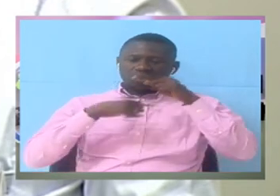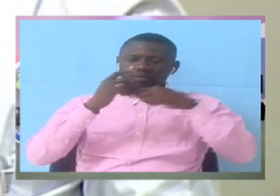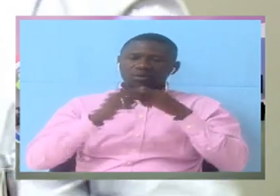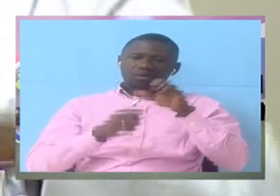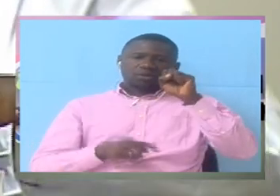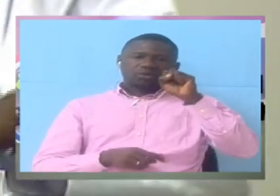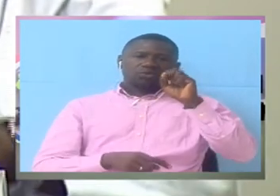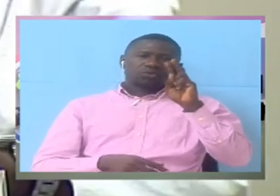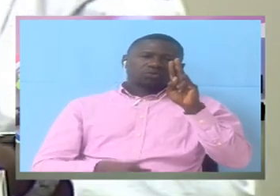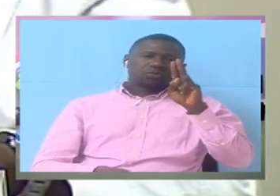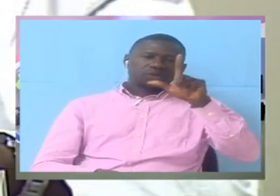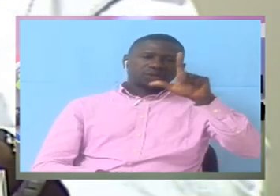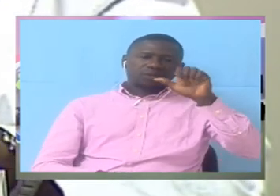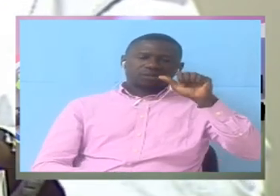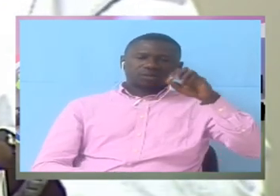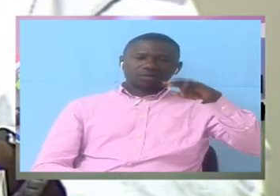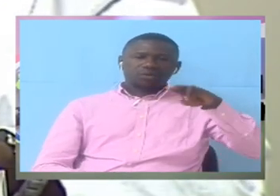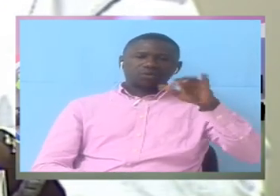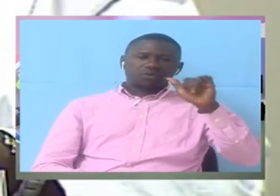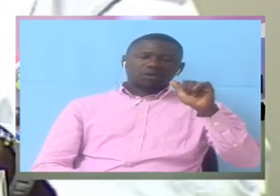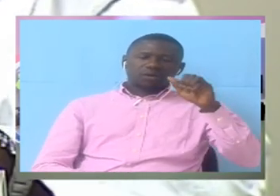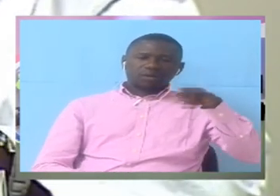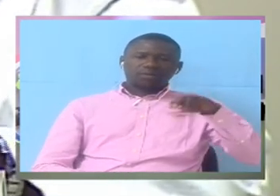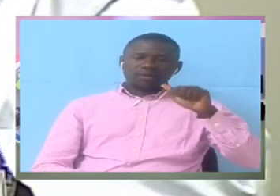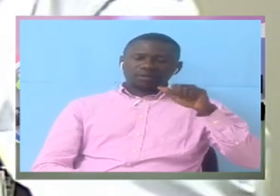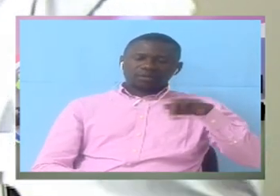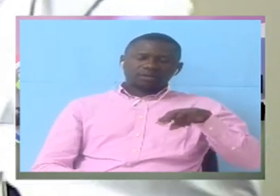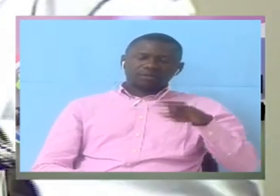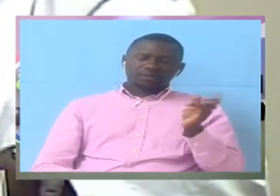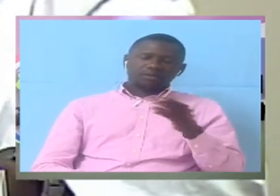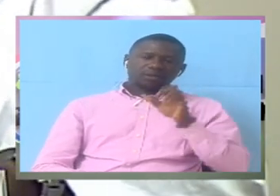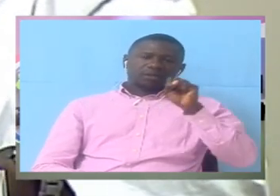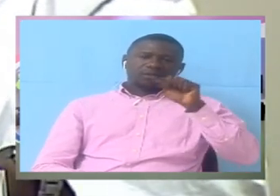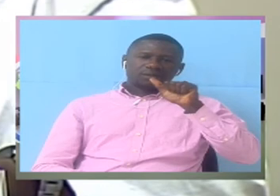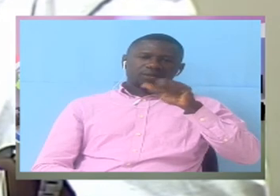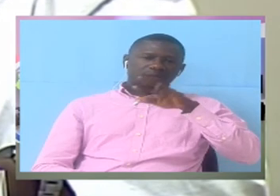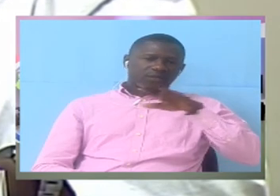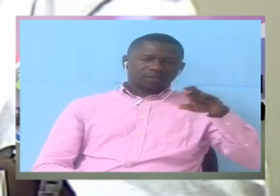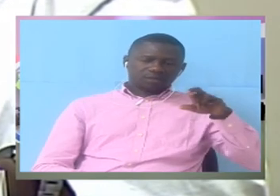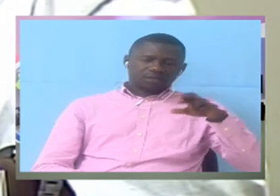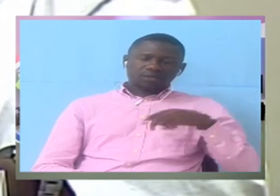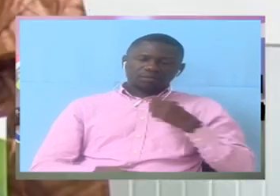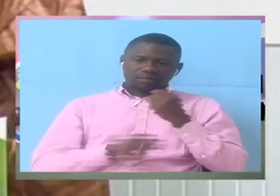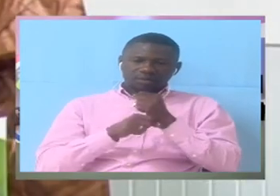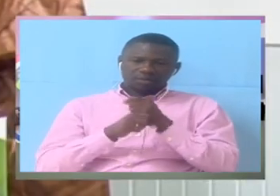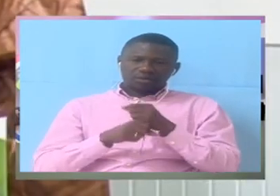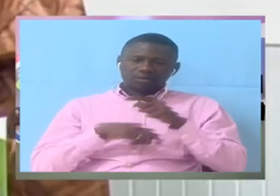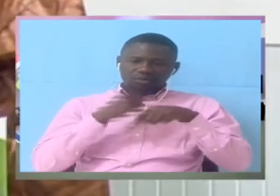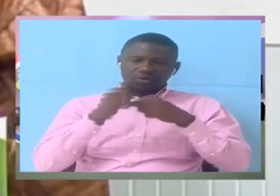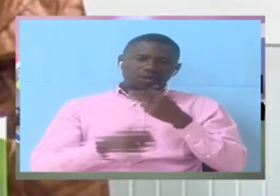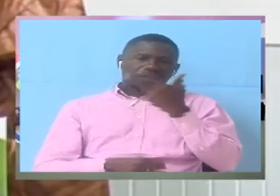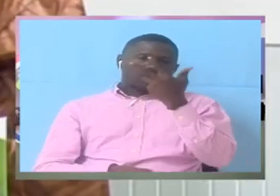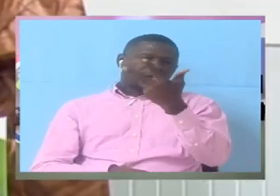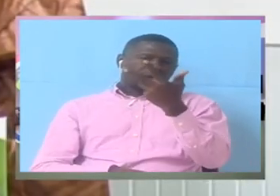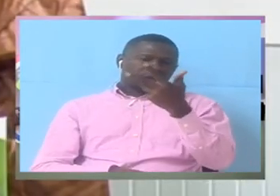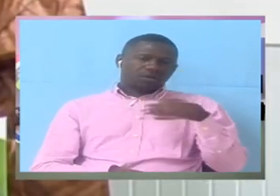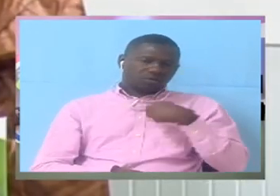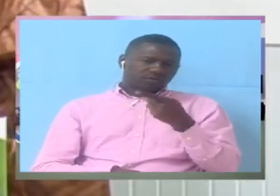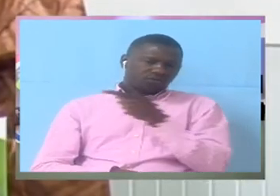funu. That would make you 8. Puru wasale kenung almost 6.